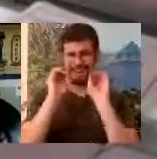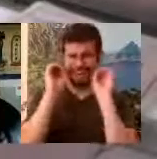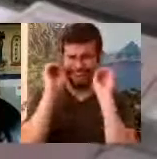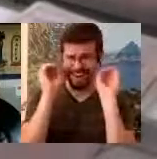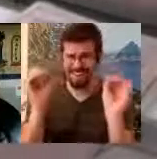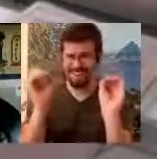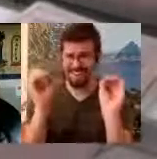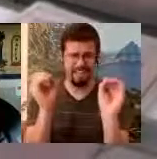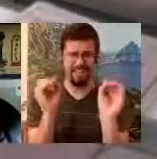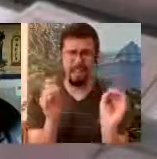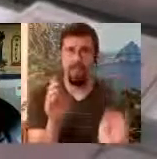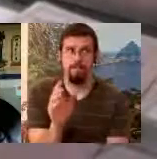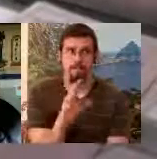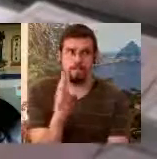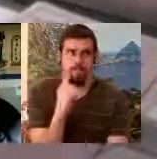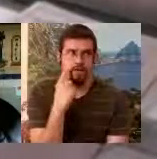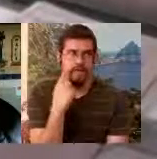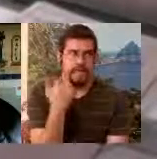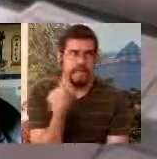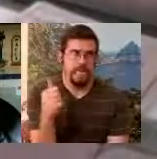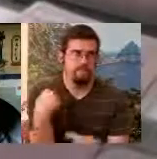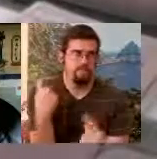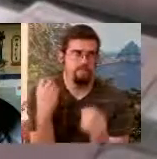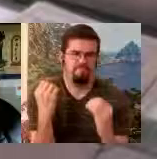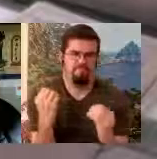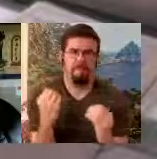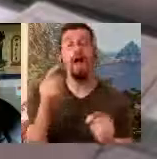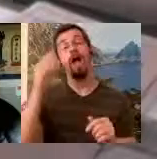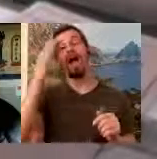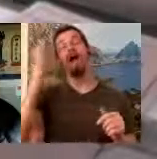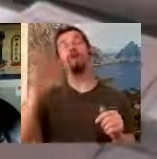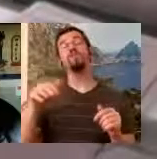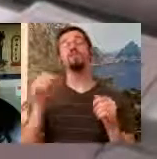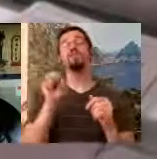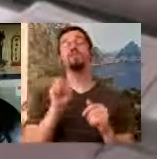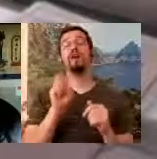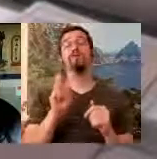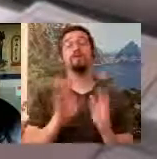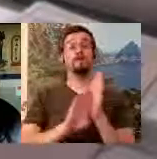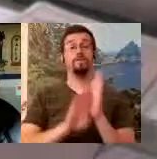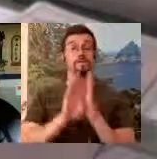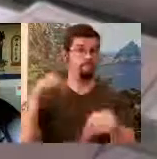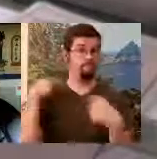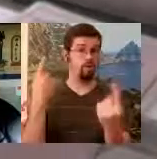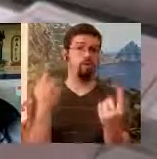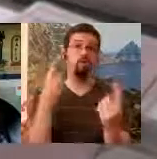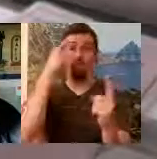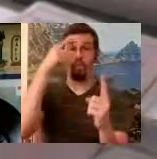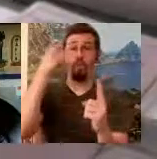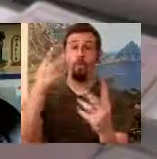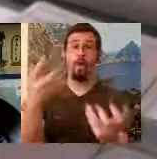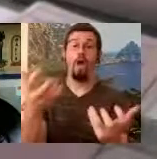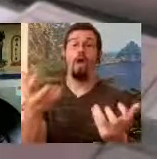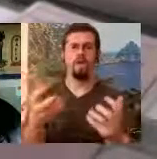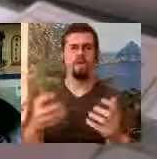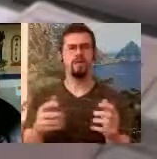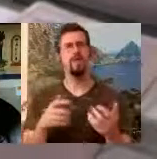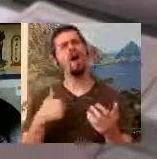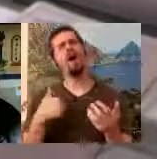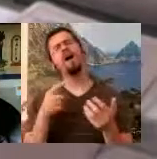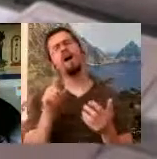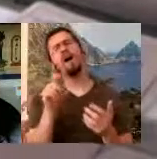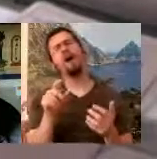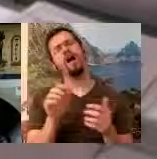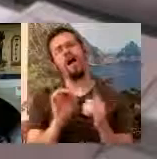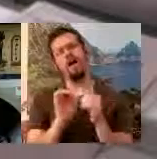know of, except I do know that there have been software developers who wanted to do that. So I'd like to ask you what you mean by the